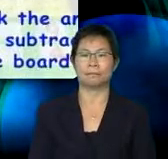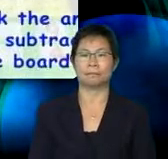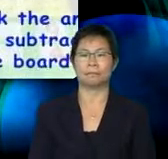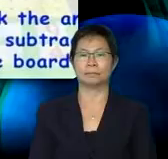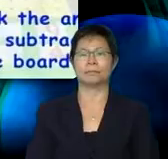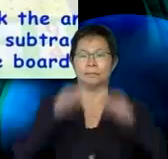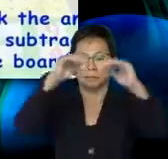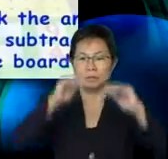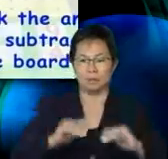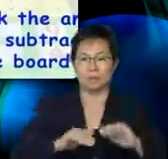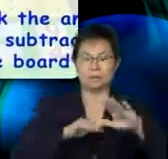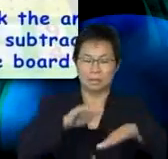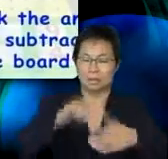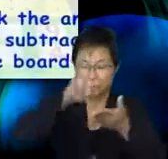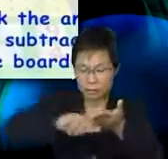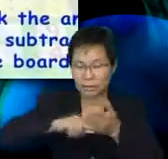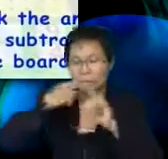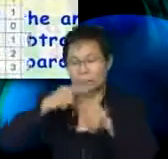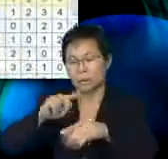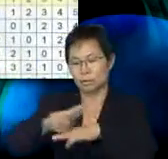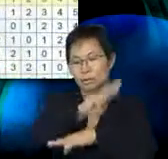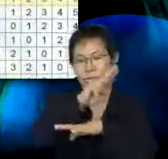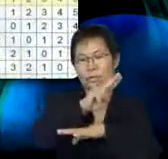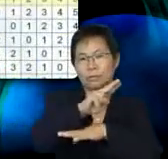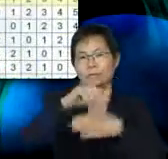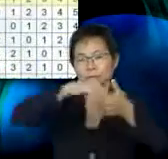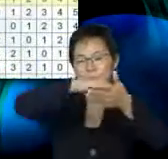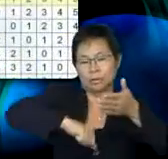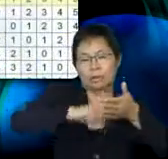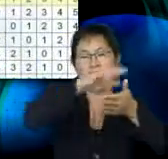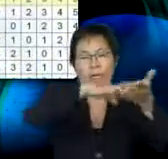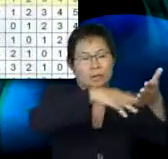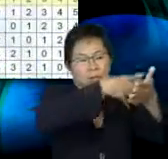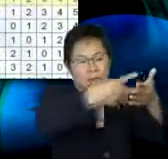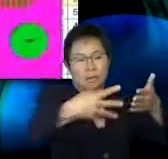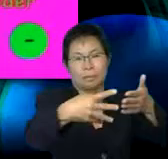The next step is to check the answer using the subtraction table board.